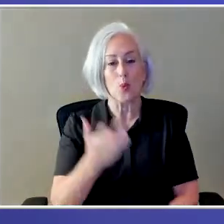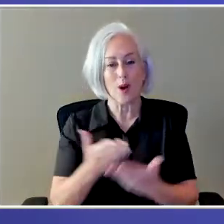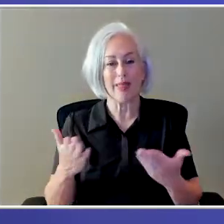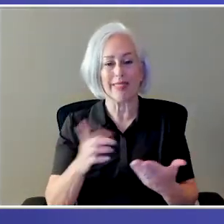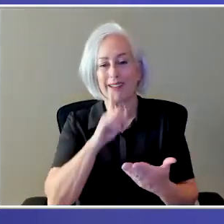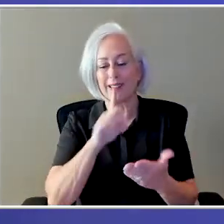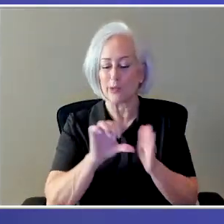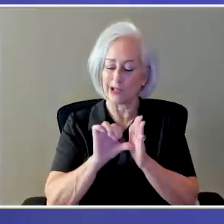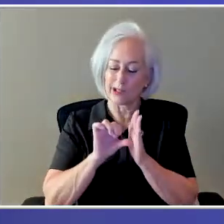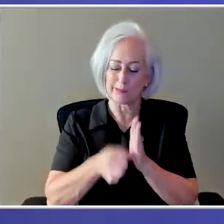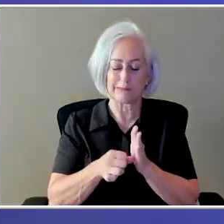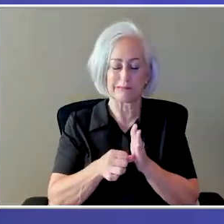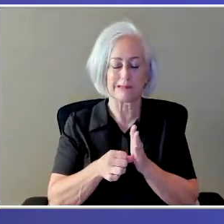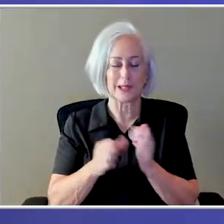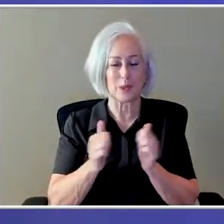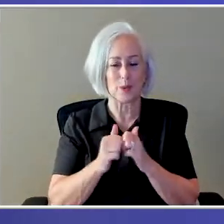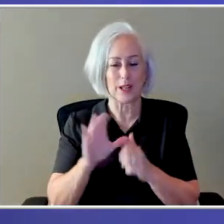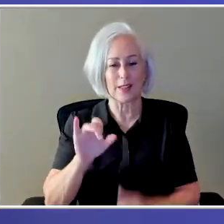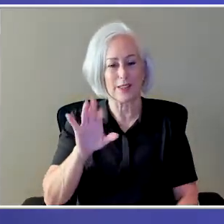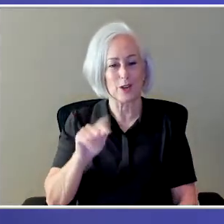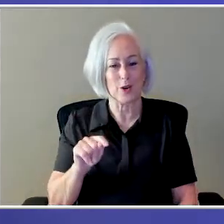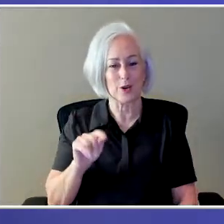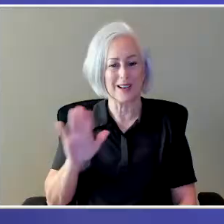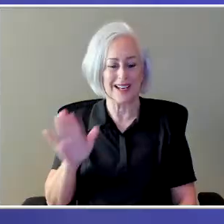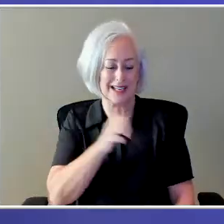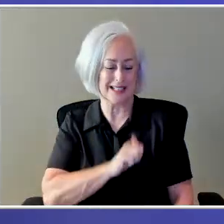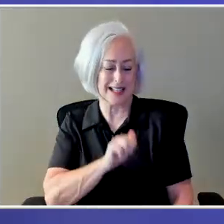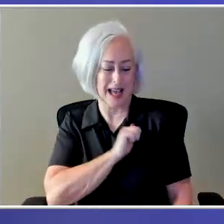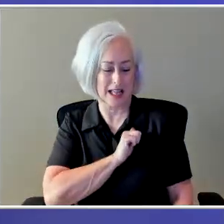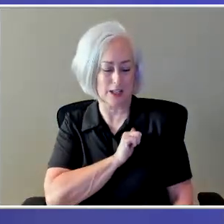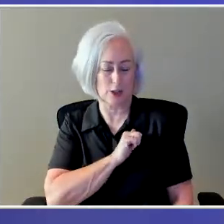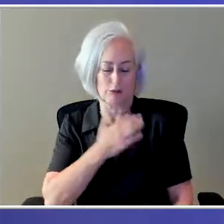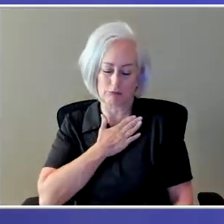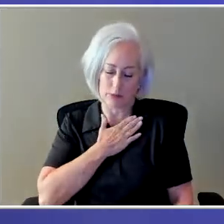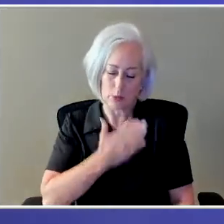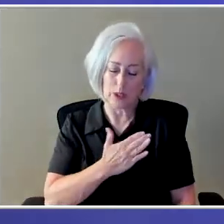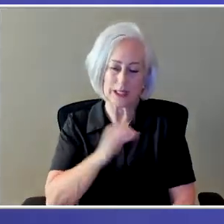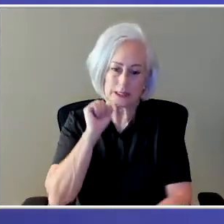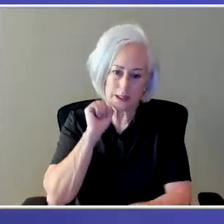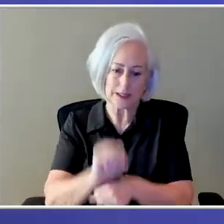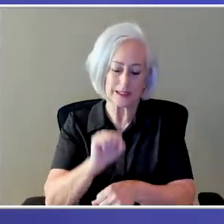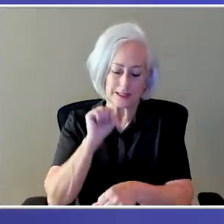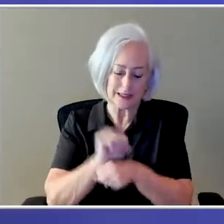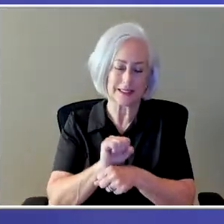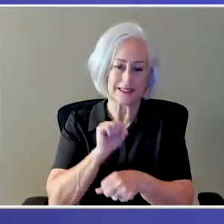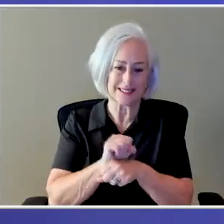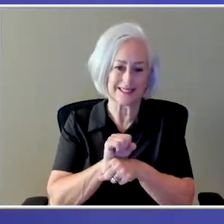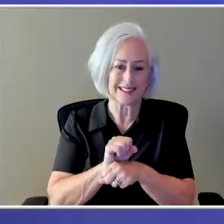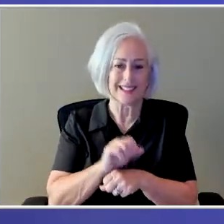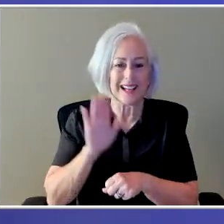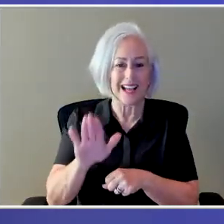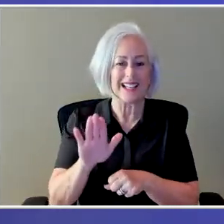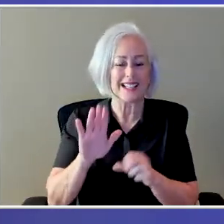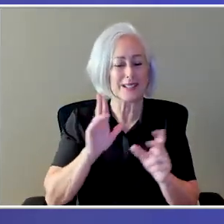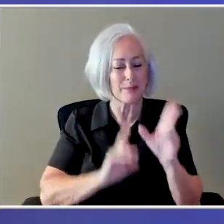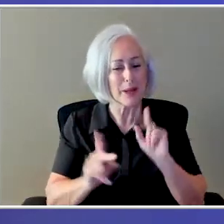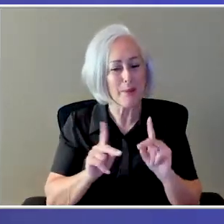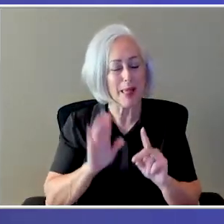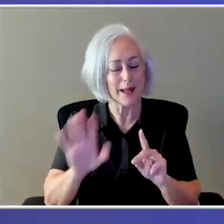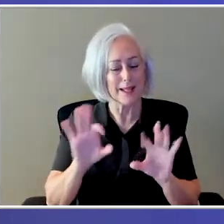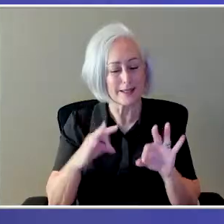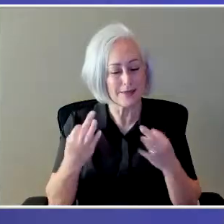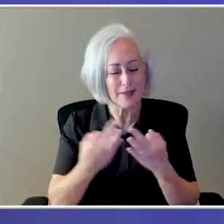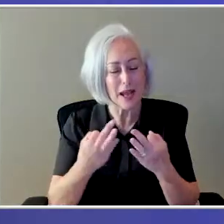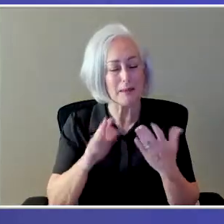his attitude and his willingness to work so hard. And then alongside that, his people, like his community, his family.